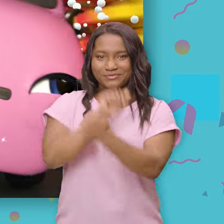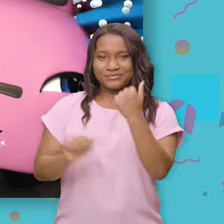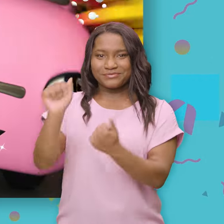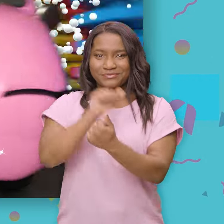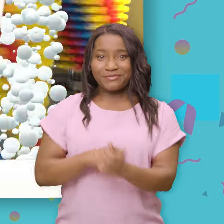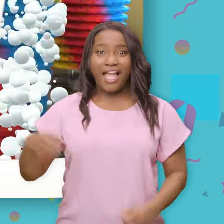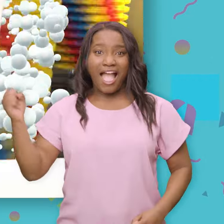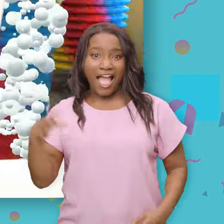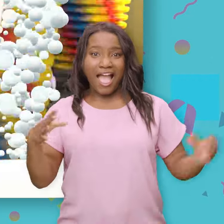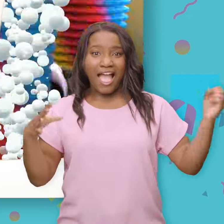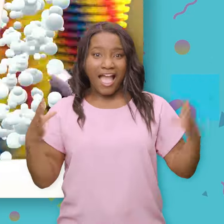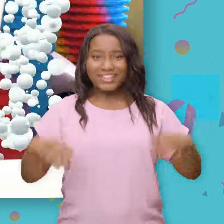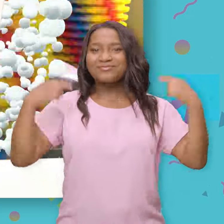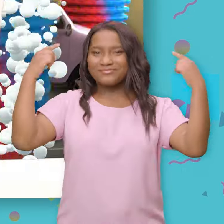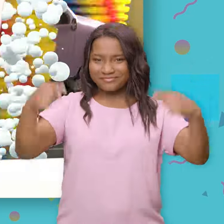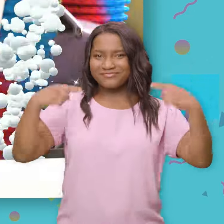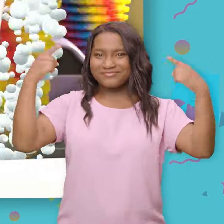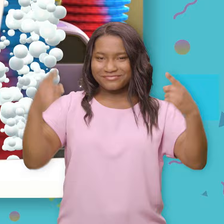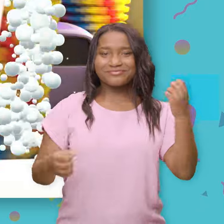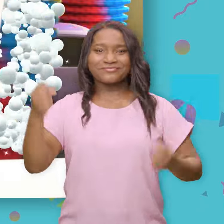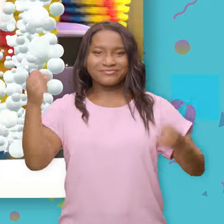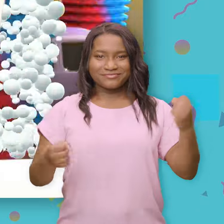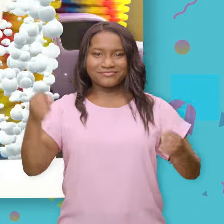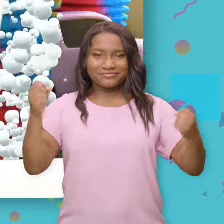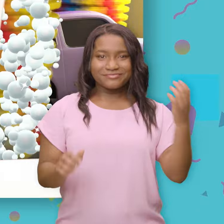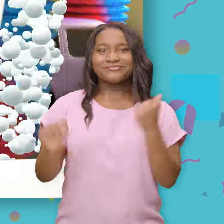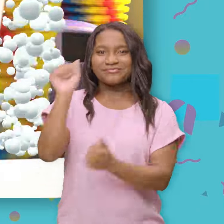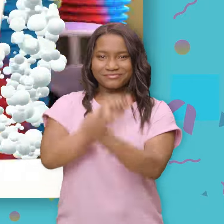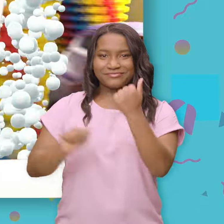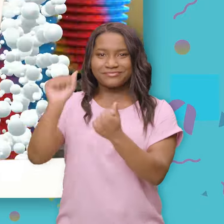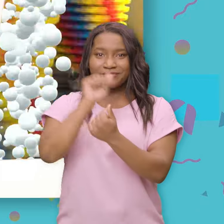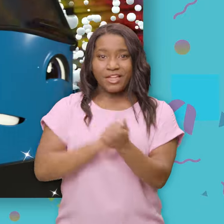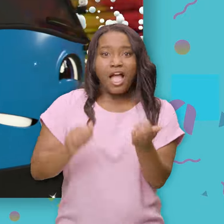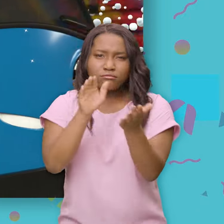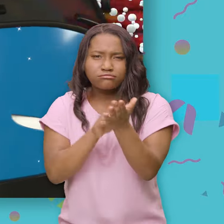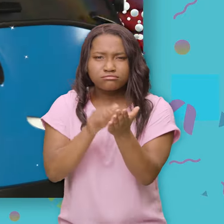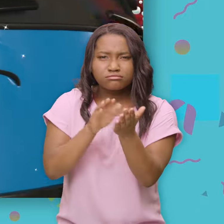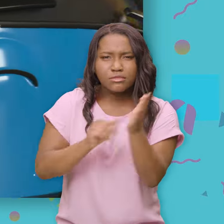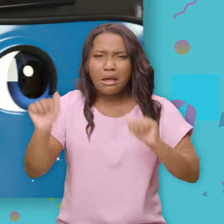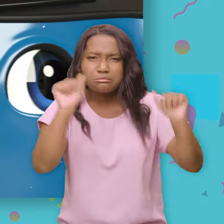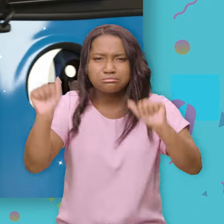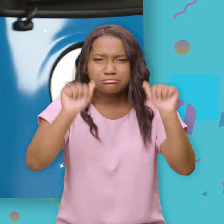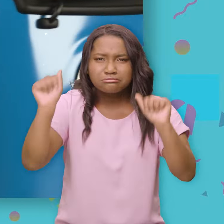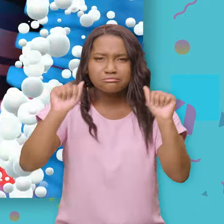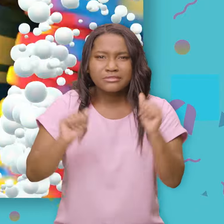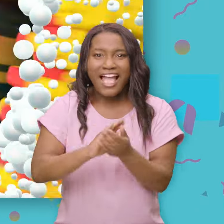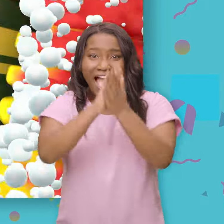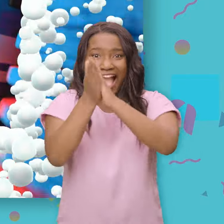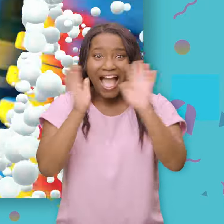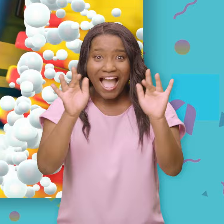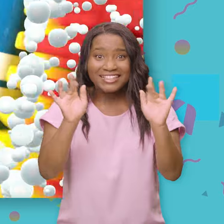wash, car wash. Swish, swish, swash, at the car wash. Scrub it up, bubble